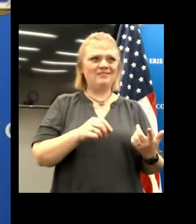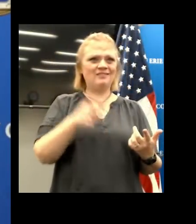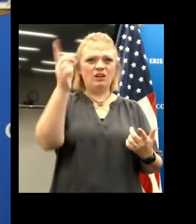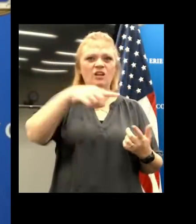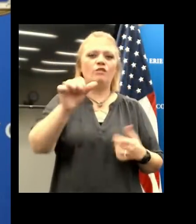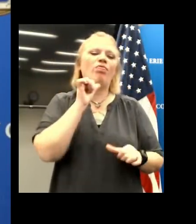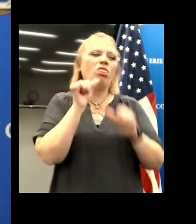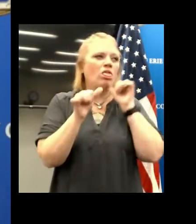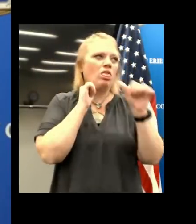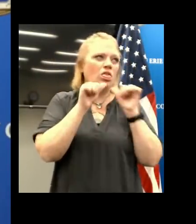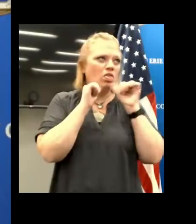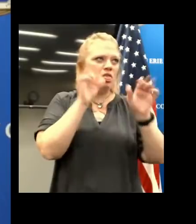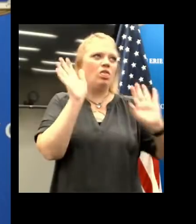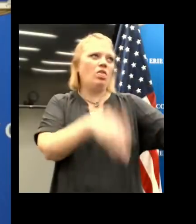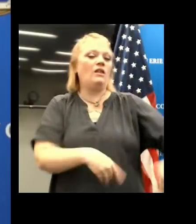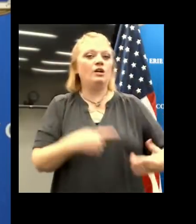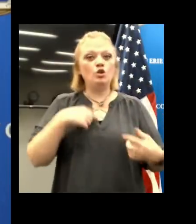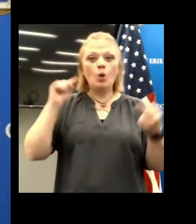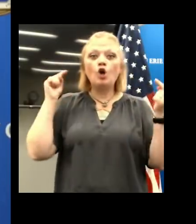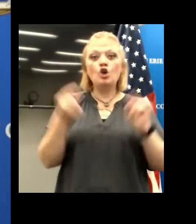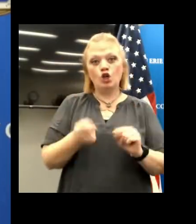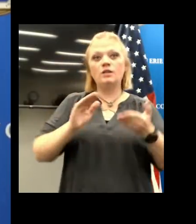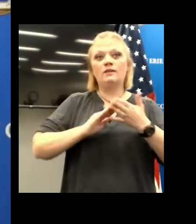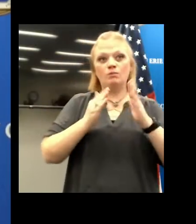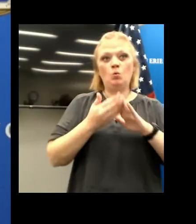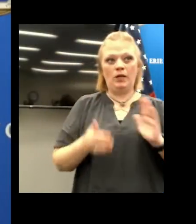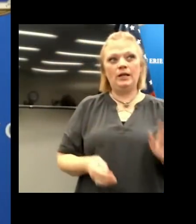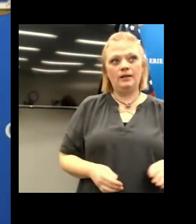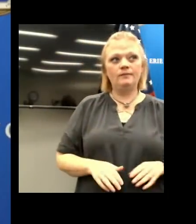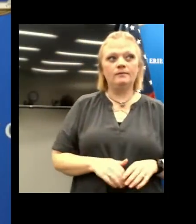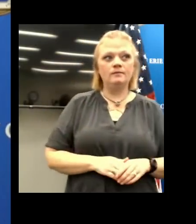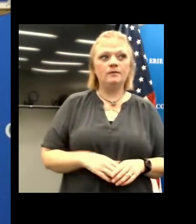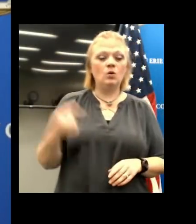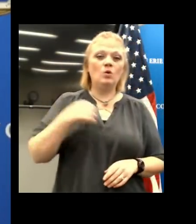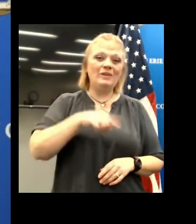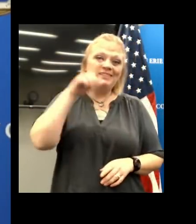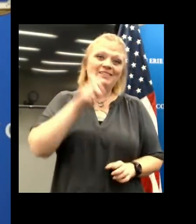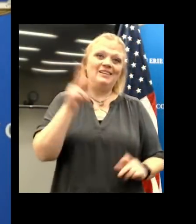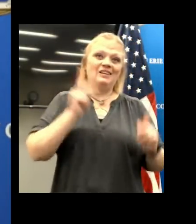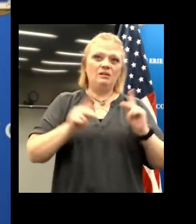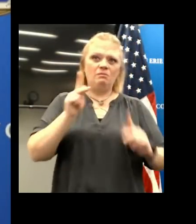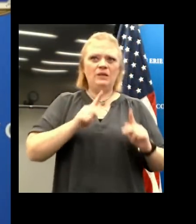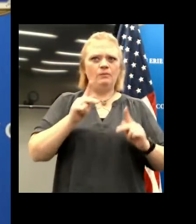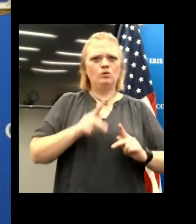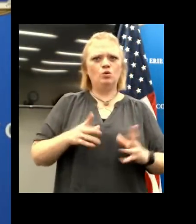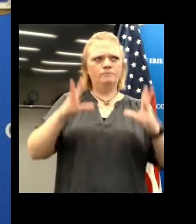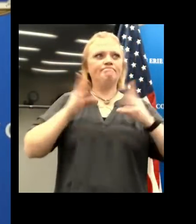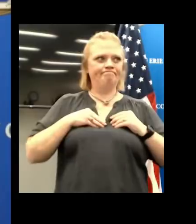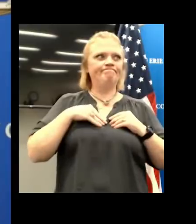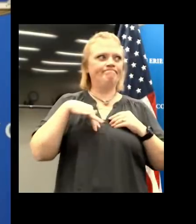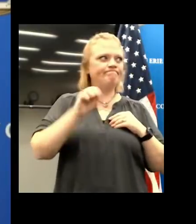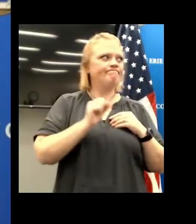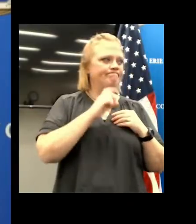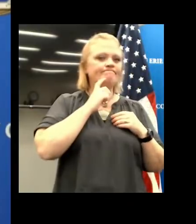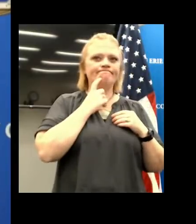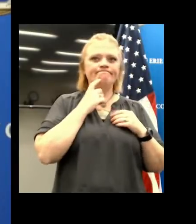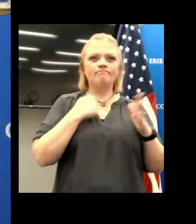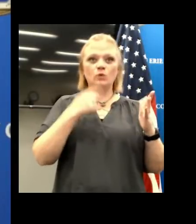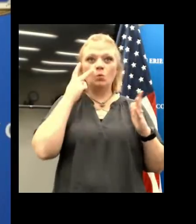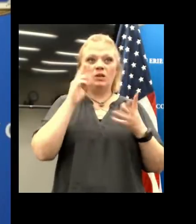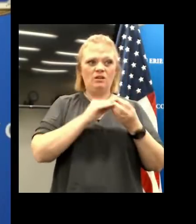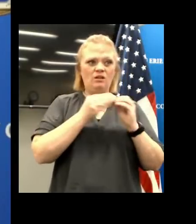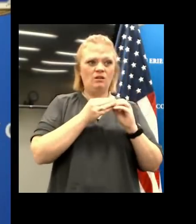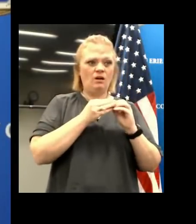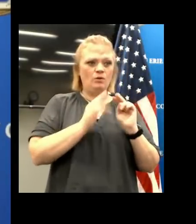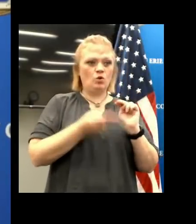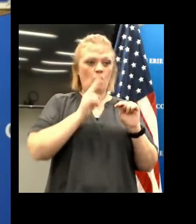deniers out there, you're hurting our community. We need people to take this seriously. And to see these numbers going up, especially